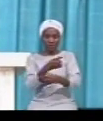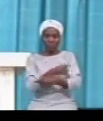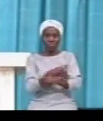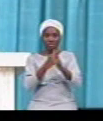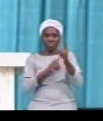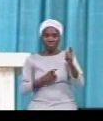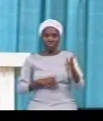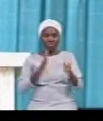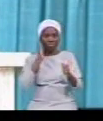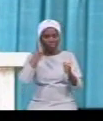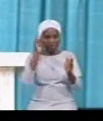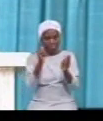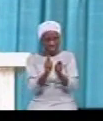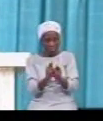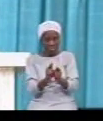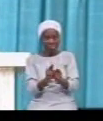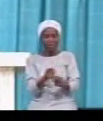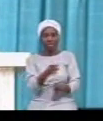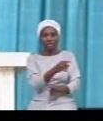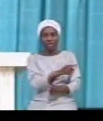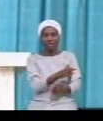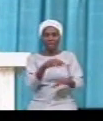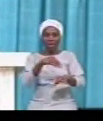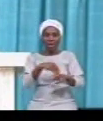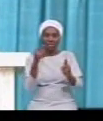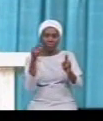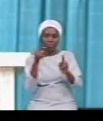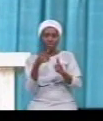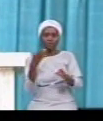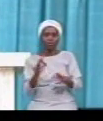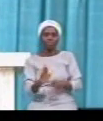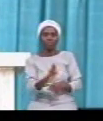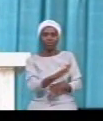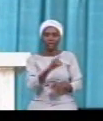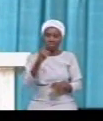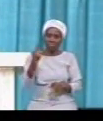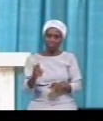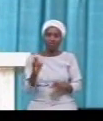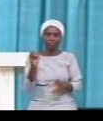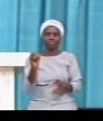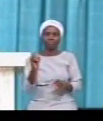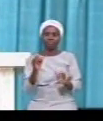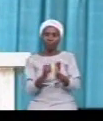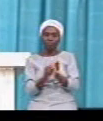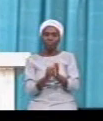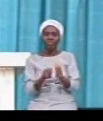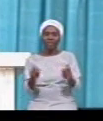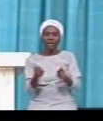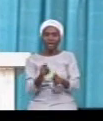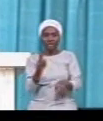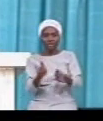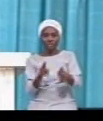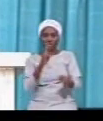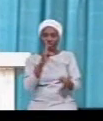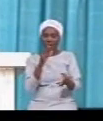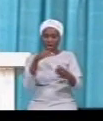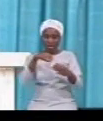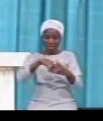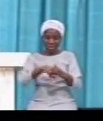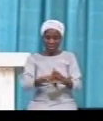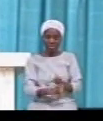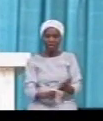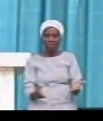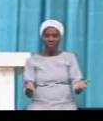point of their need. Let's pray that the power of God will be so mighty in this place that as the people are stepping in here, miracles